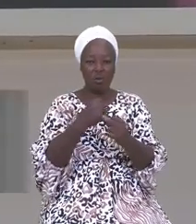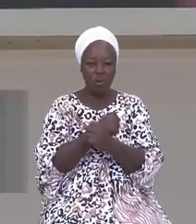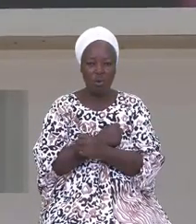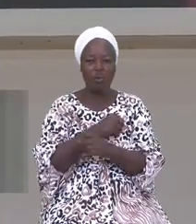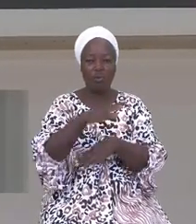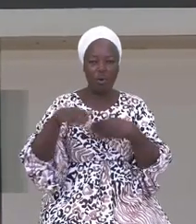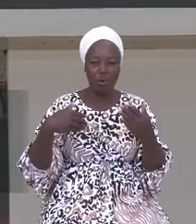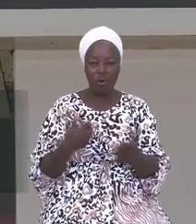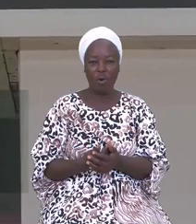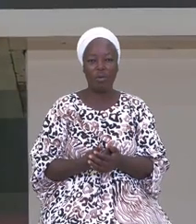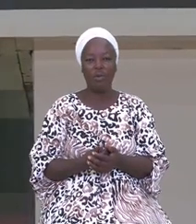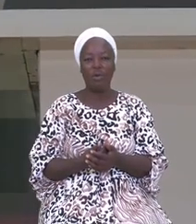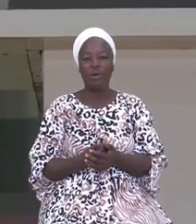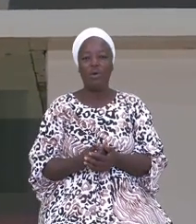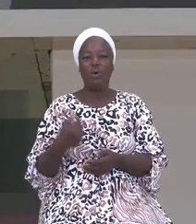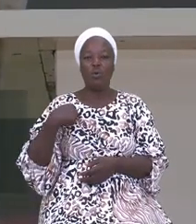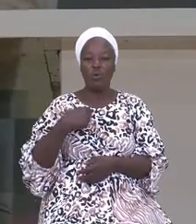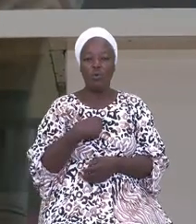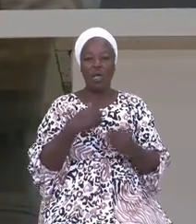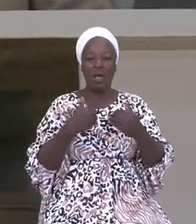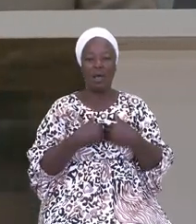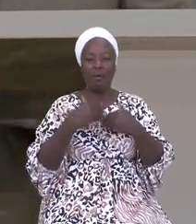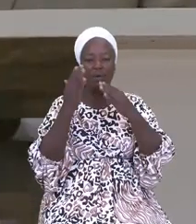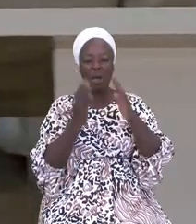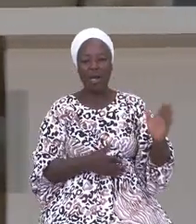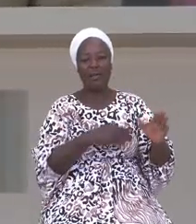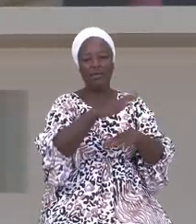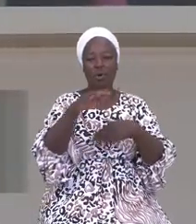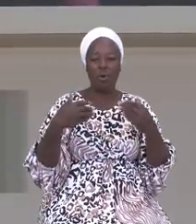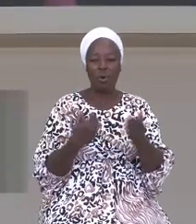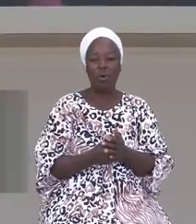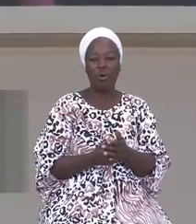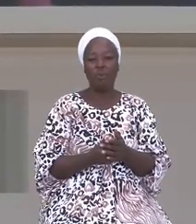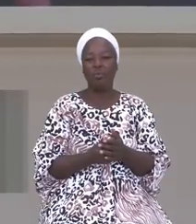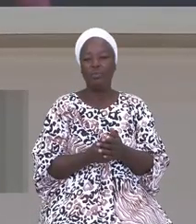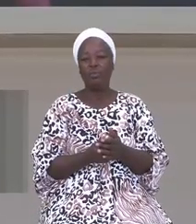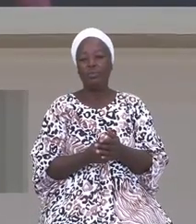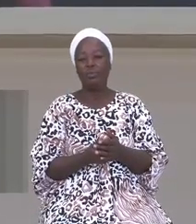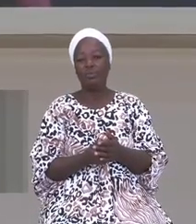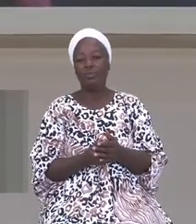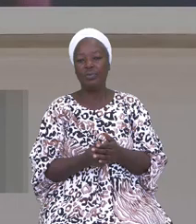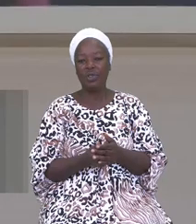are listed all for God's supply. Number one, we have left